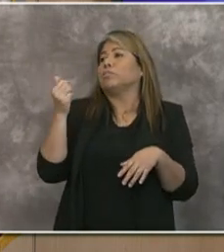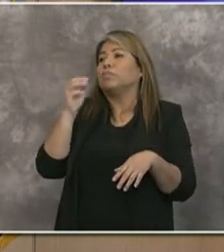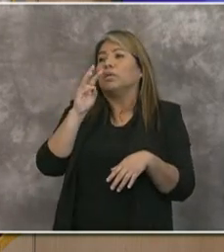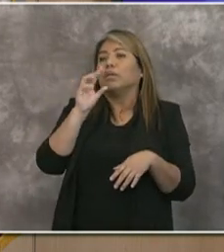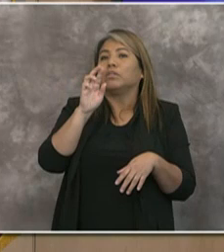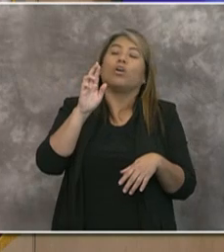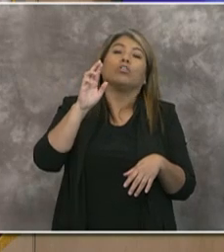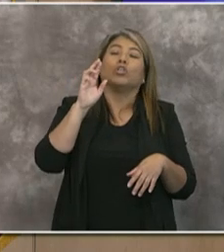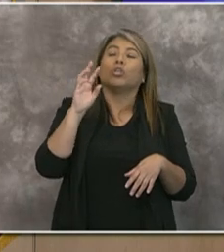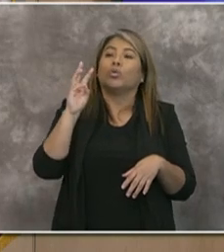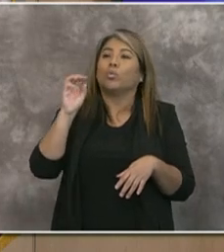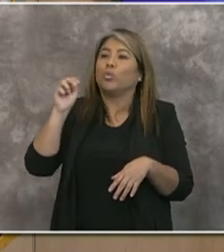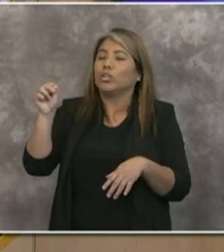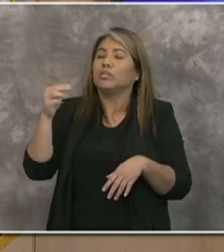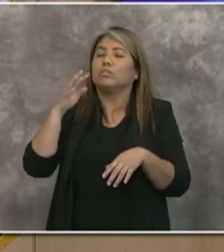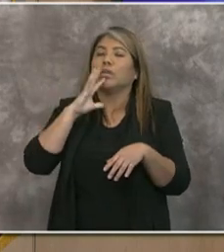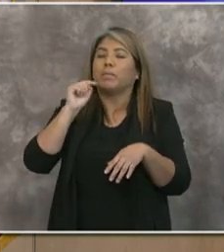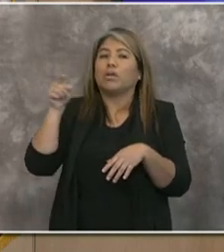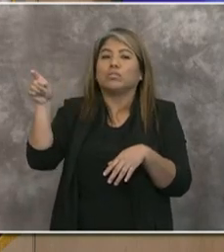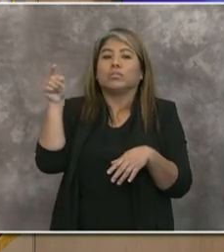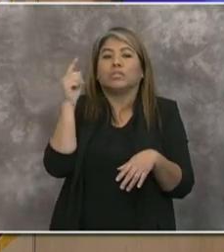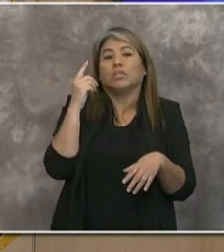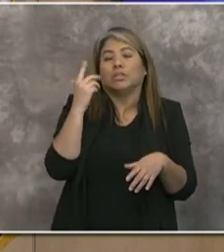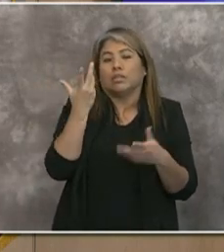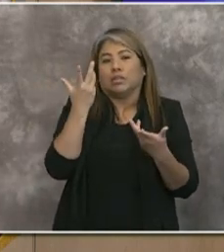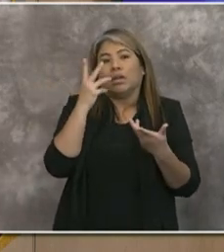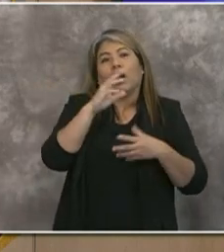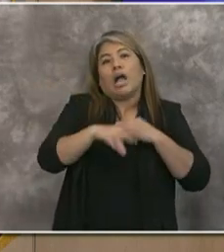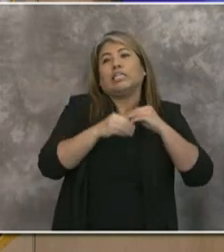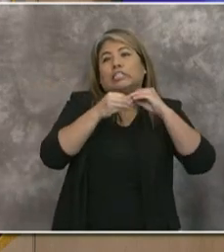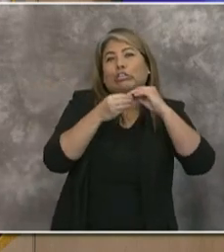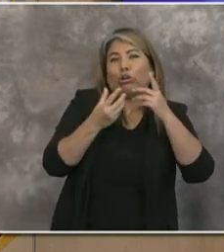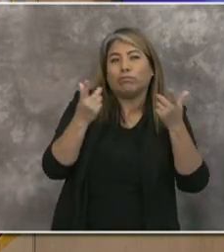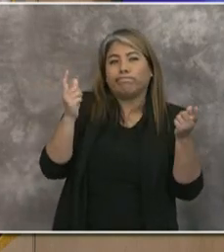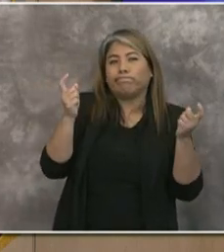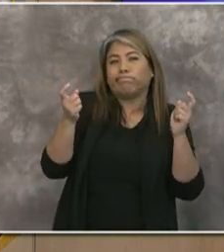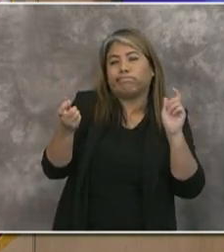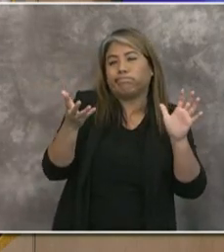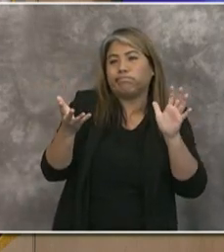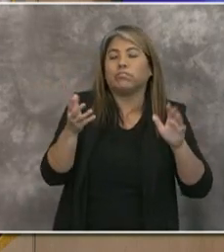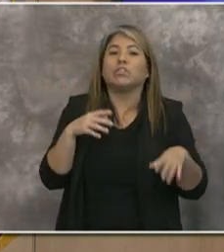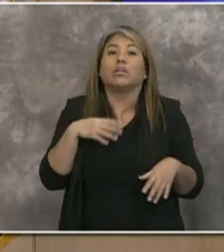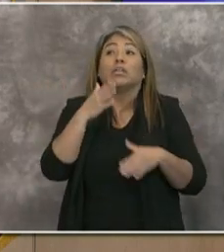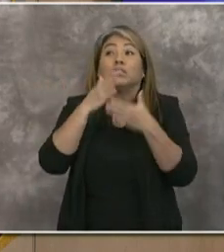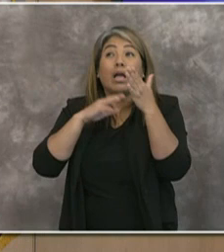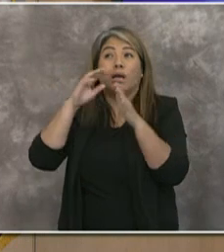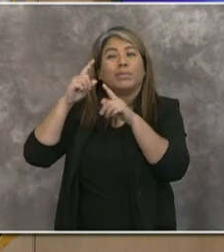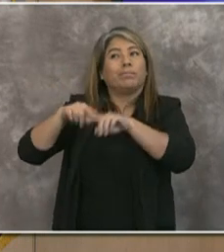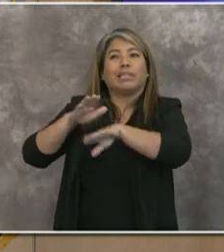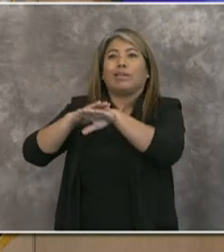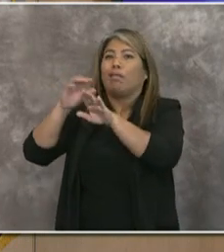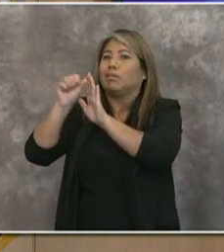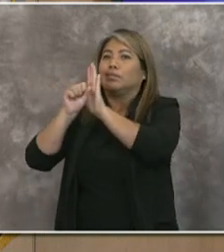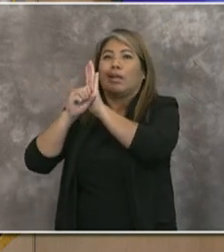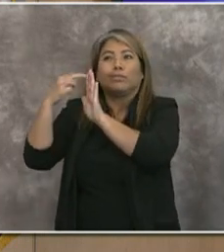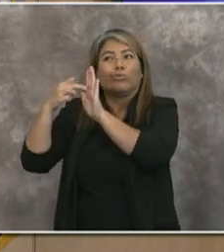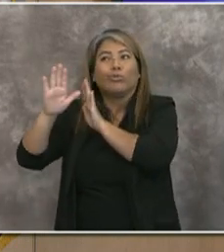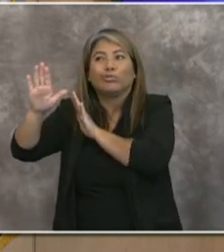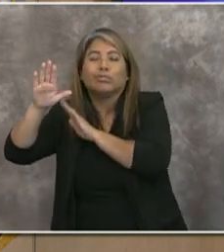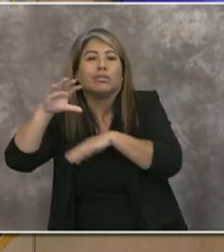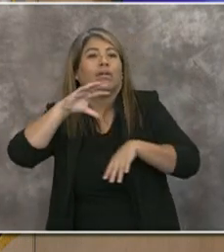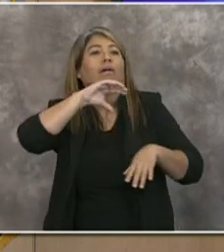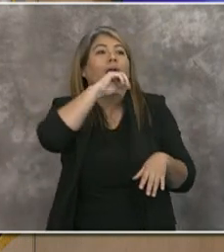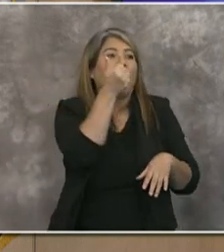alluded to, are additional dials that we will see how we can turn. Some of them are dictated by the state. Some of them are within our